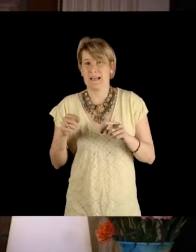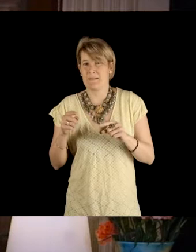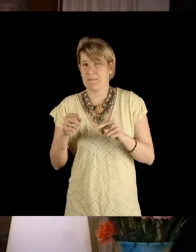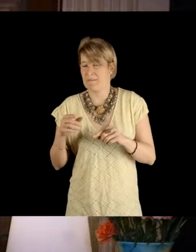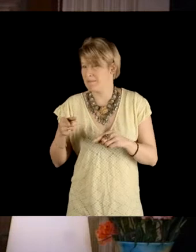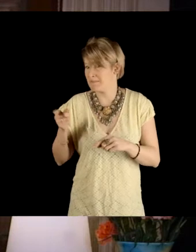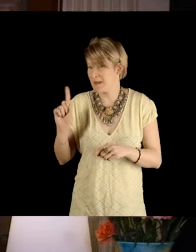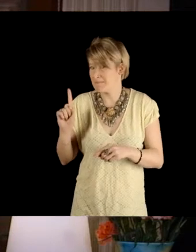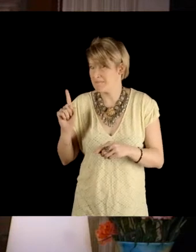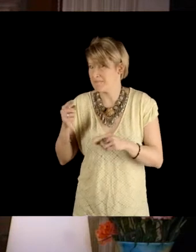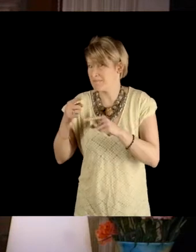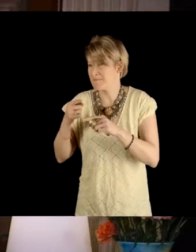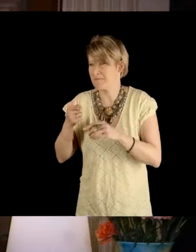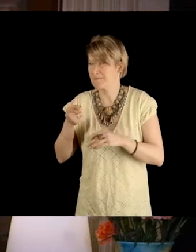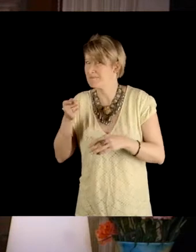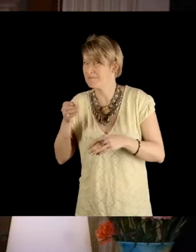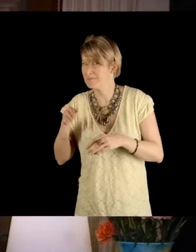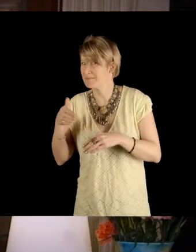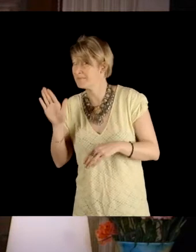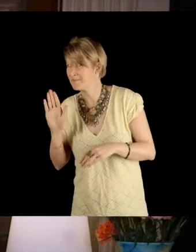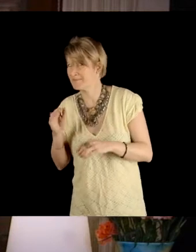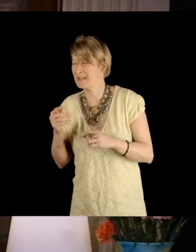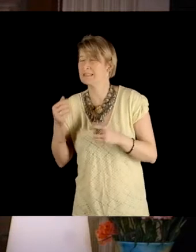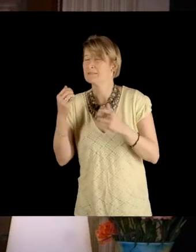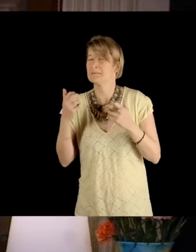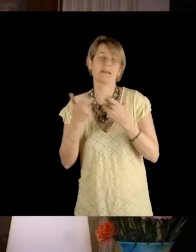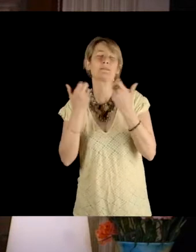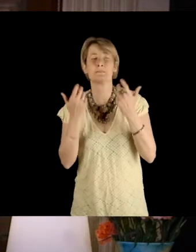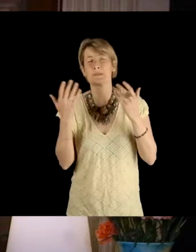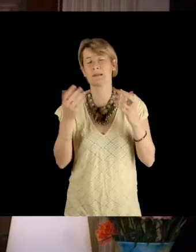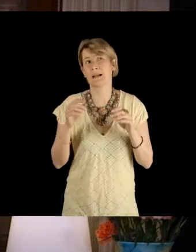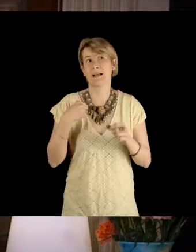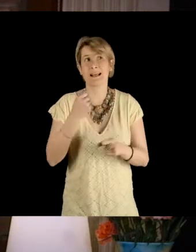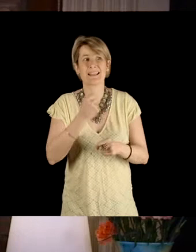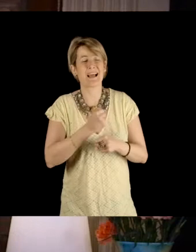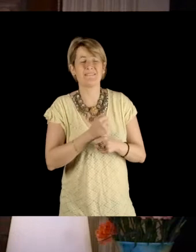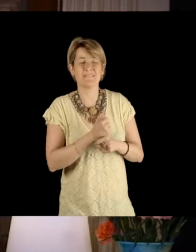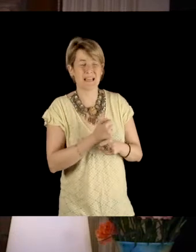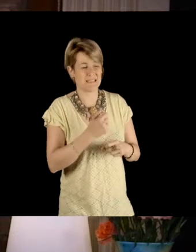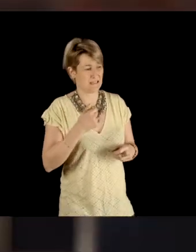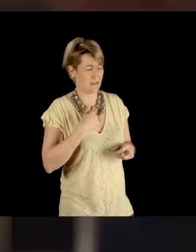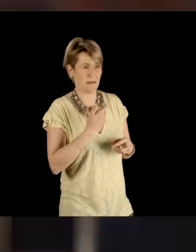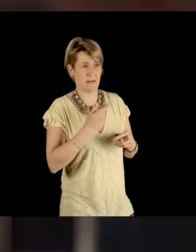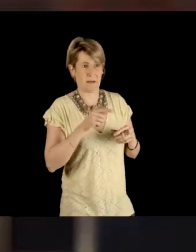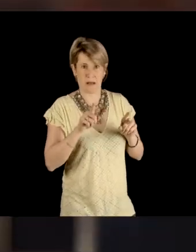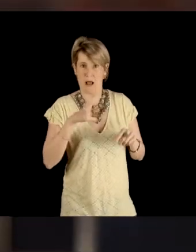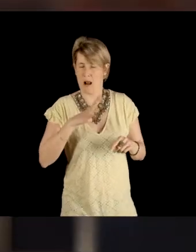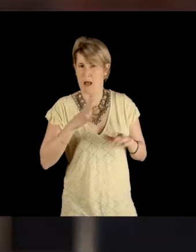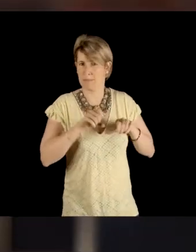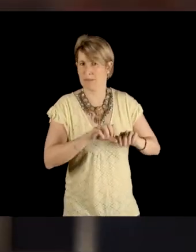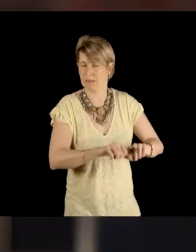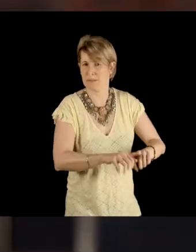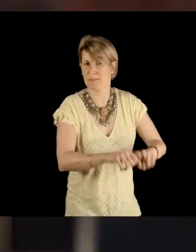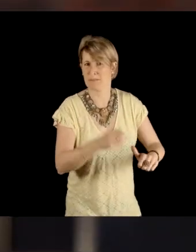must accompany us for longer and longer durations of the day and the night. So, how to